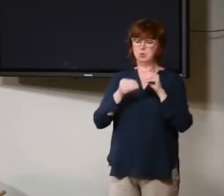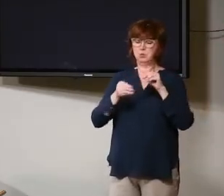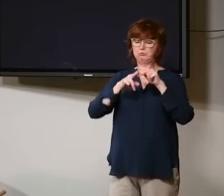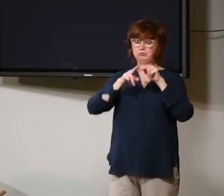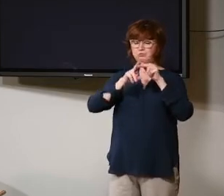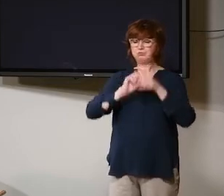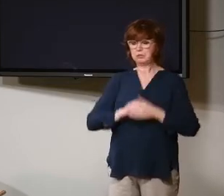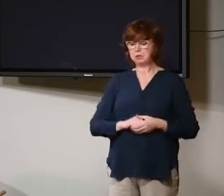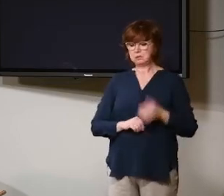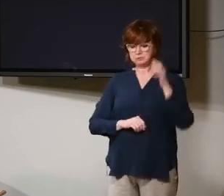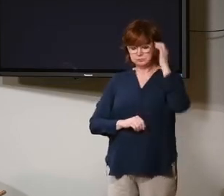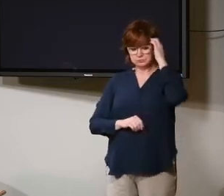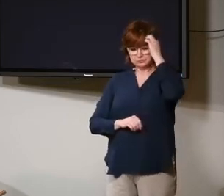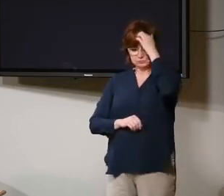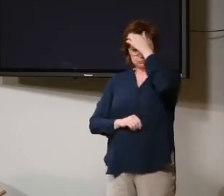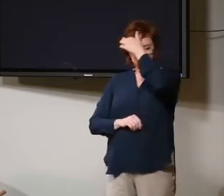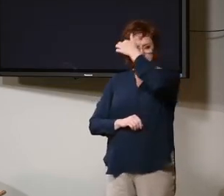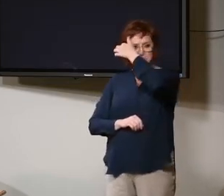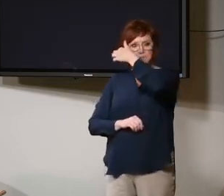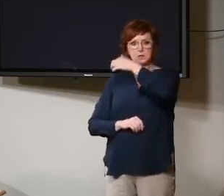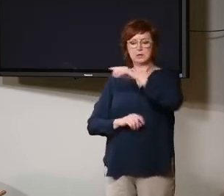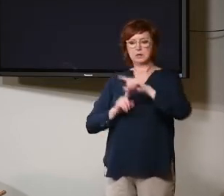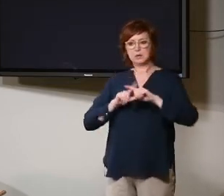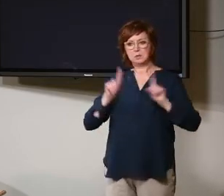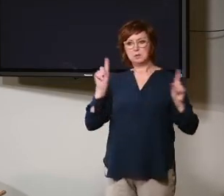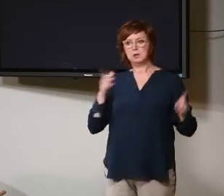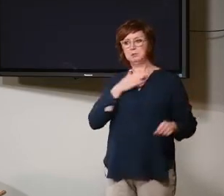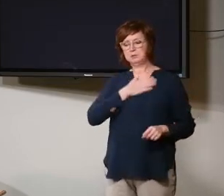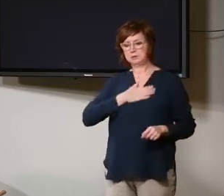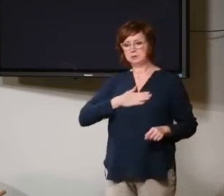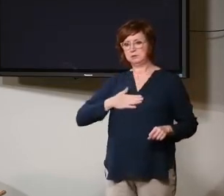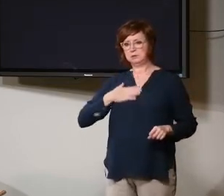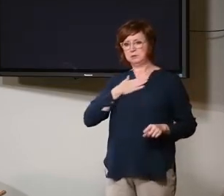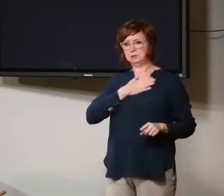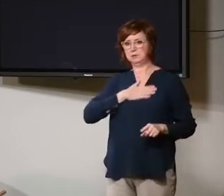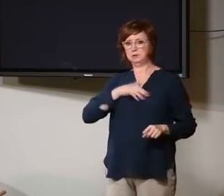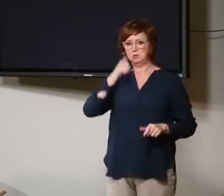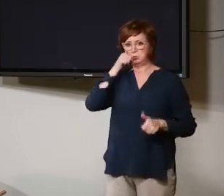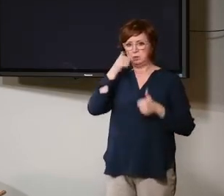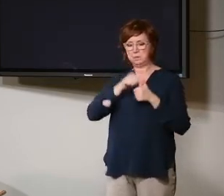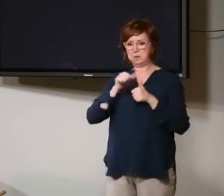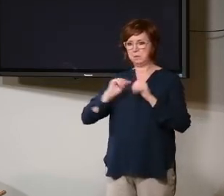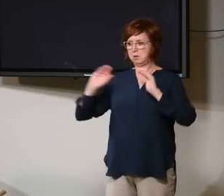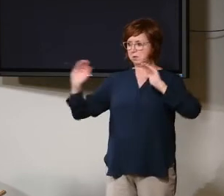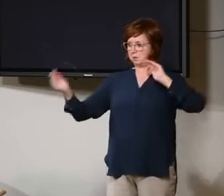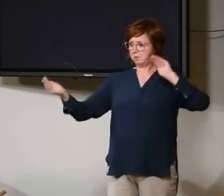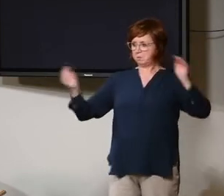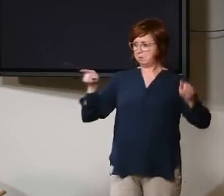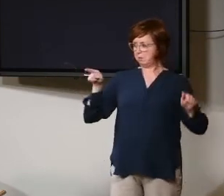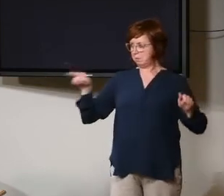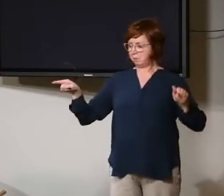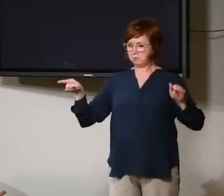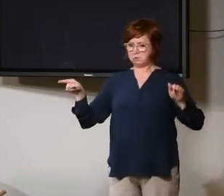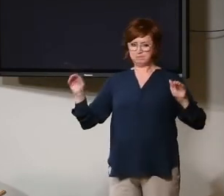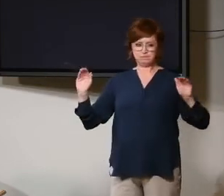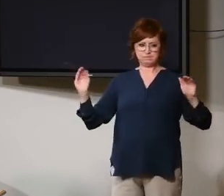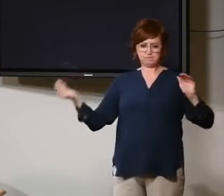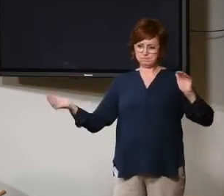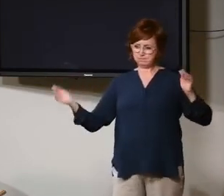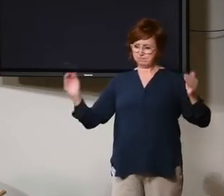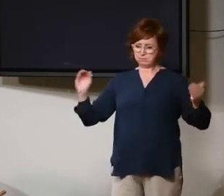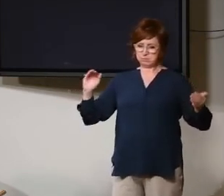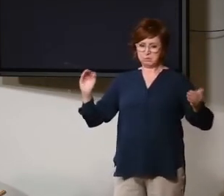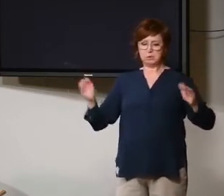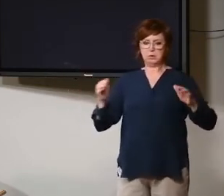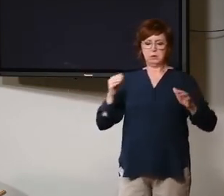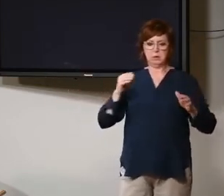the context of those cases and how we can make the efforts that we can to drive those numbers